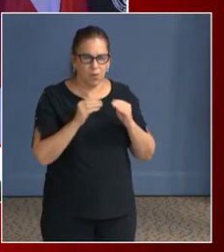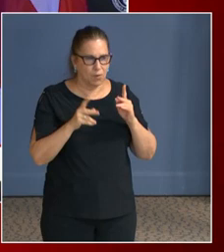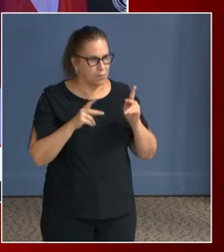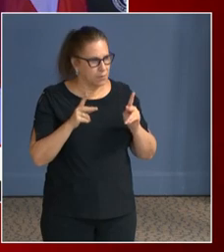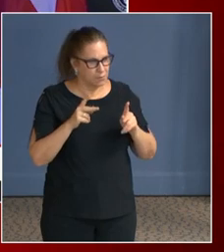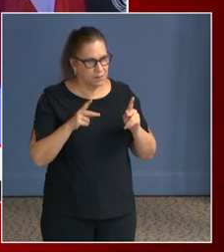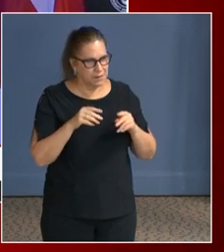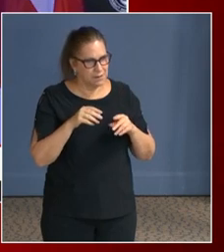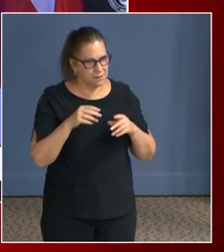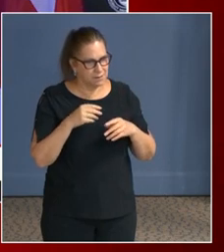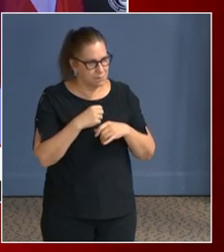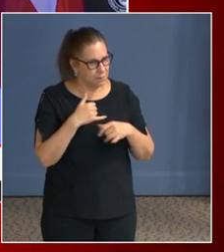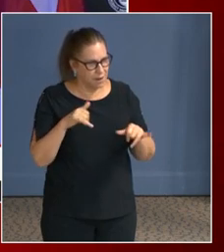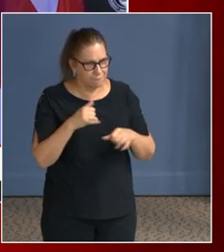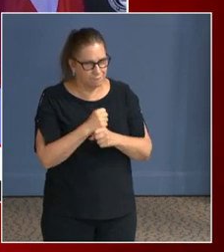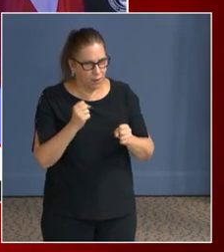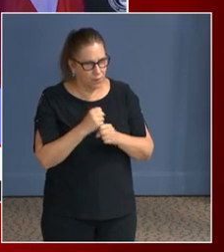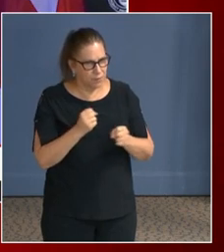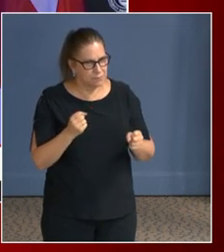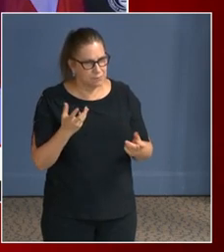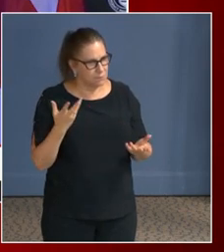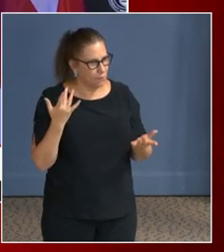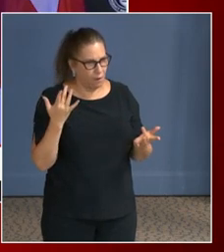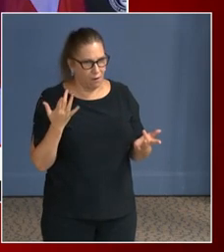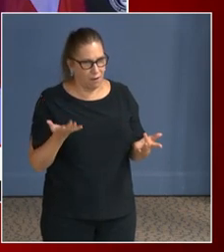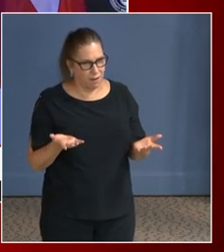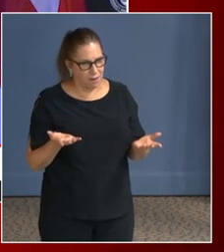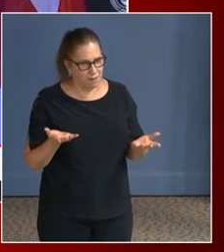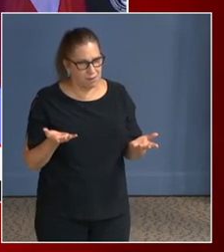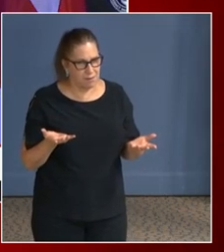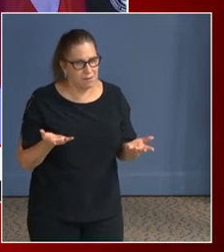kids aren't in camp or? I mean, is that a